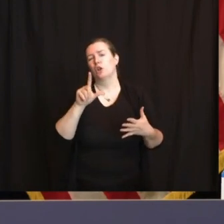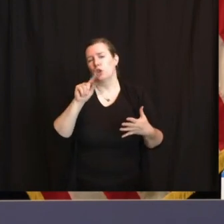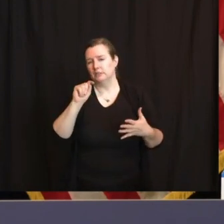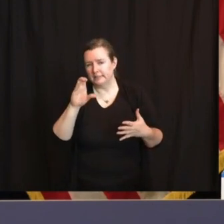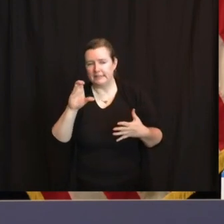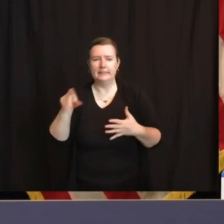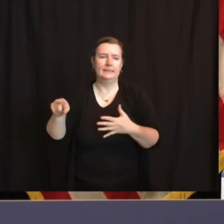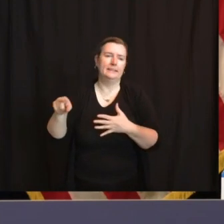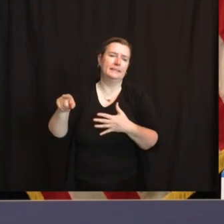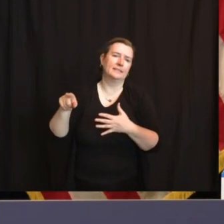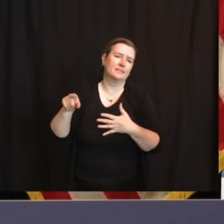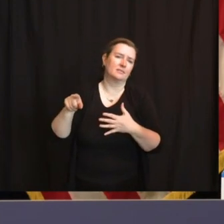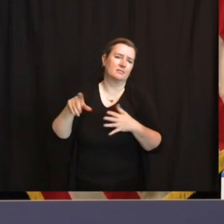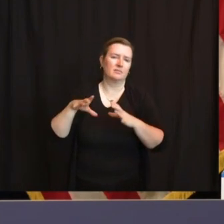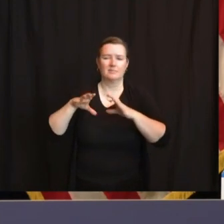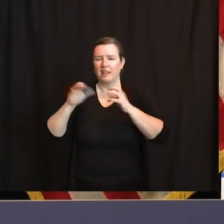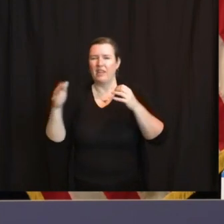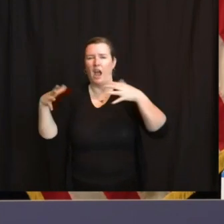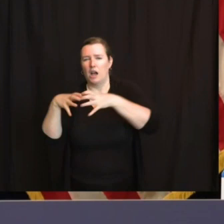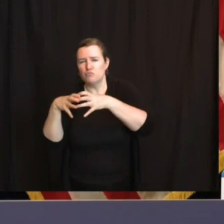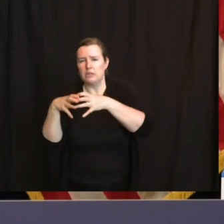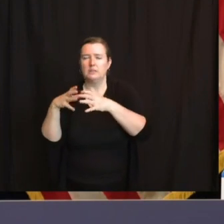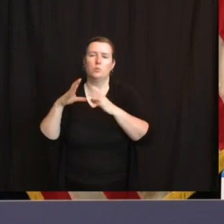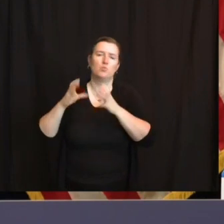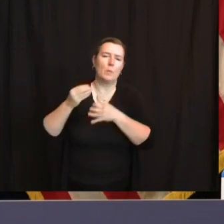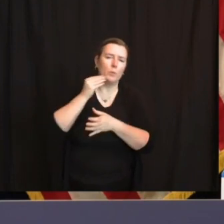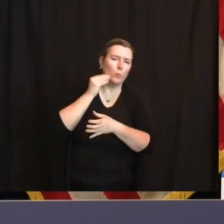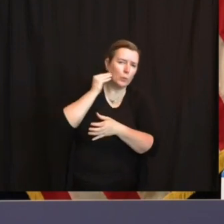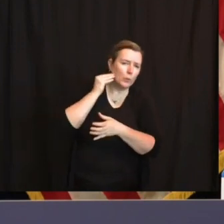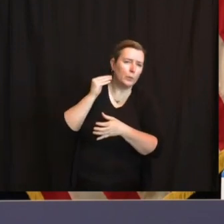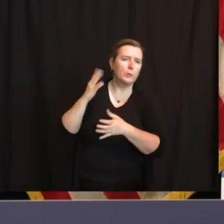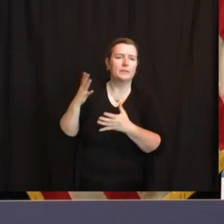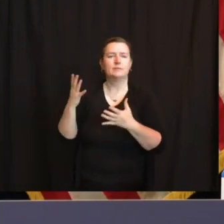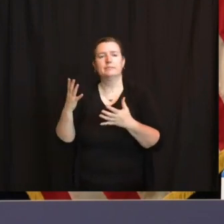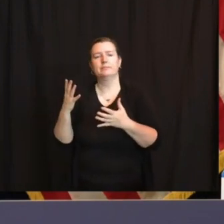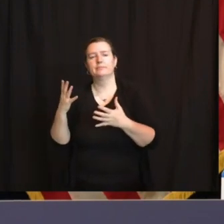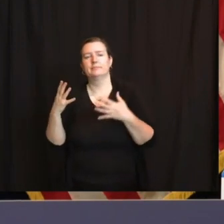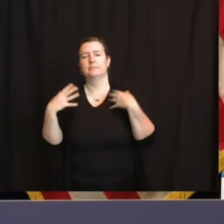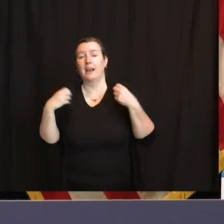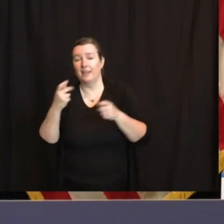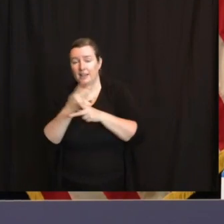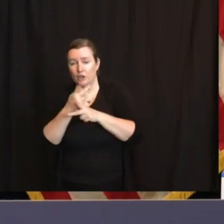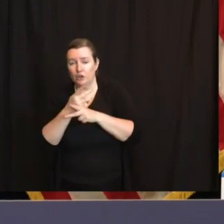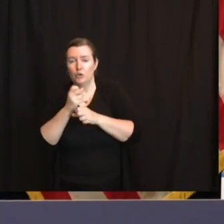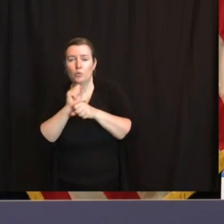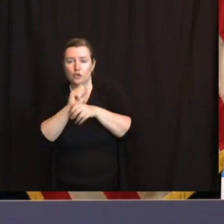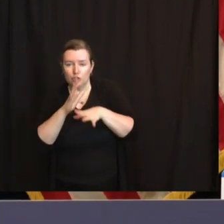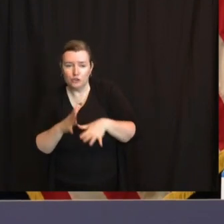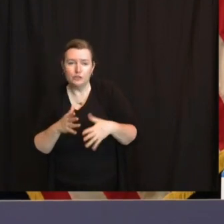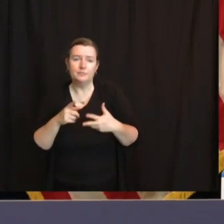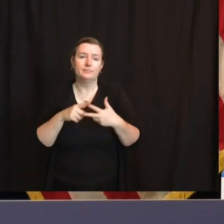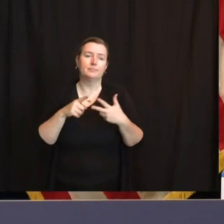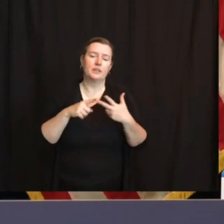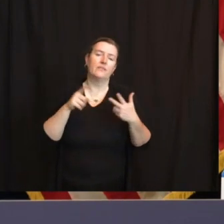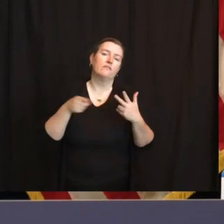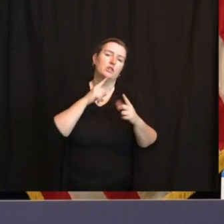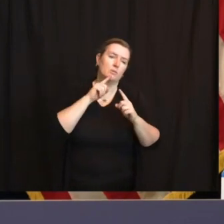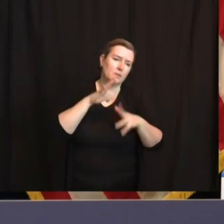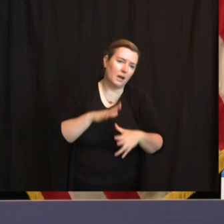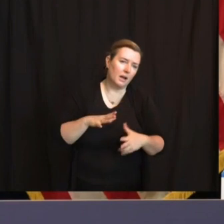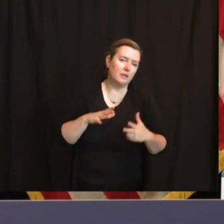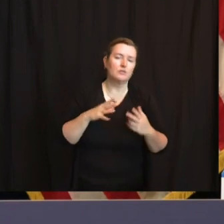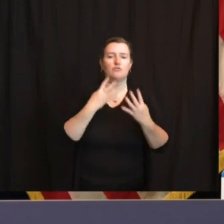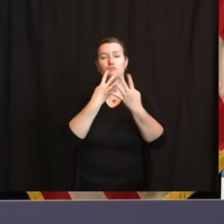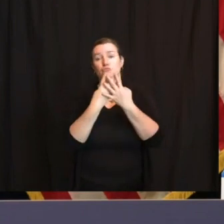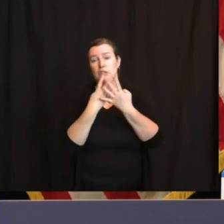urban communities, which, you know, whether it's using an outside vendor, mobile resources, et cetera, to get at those populations. And